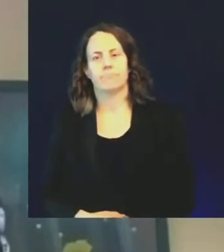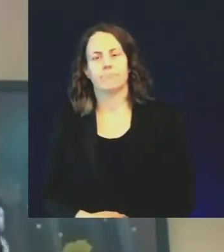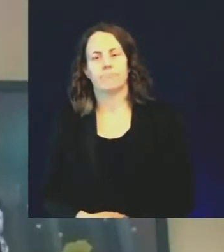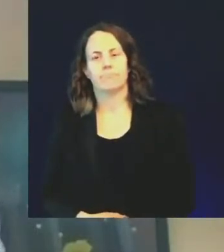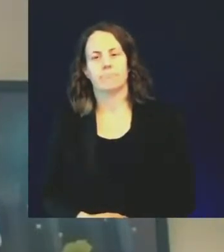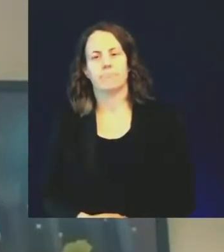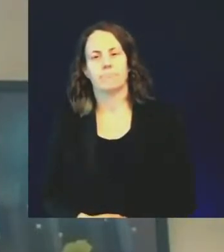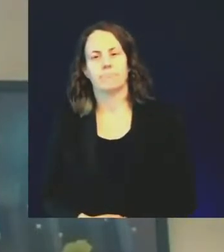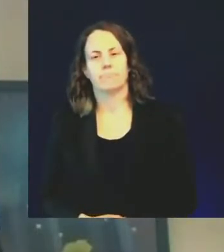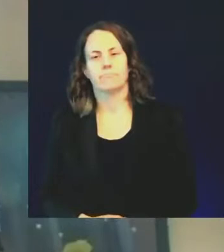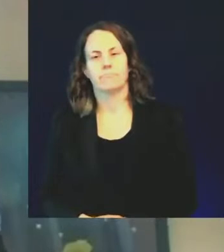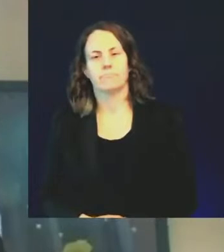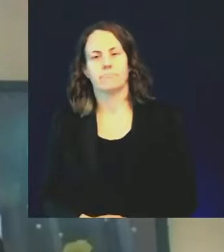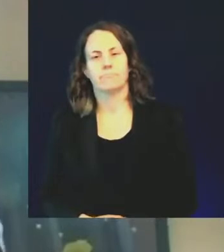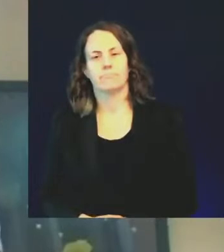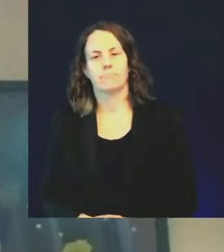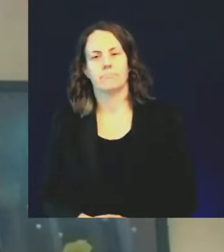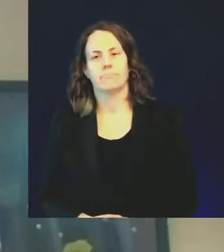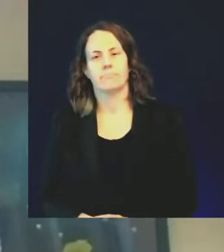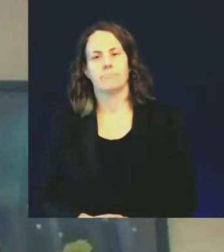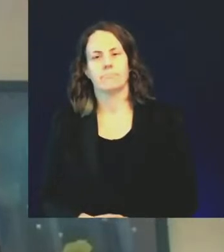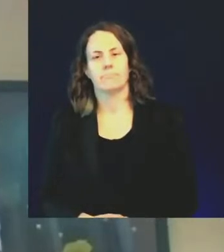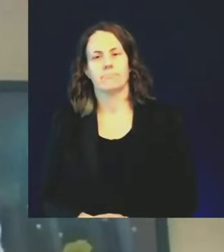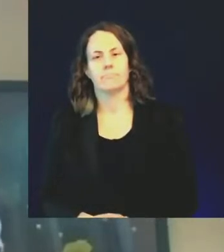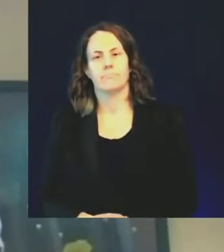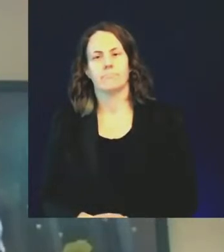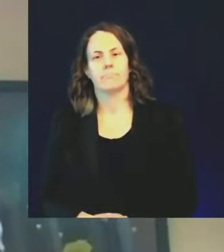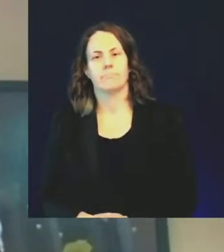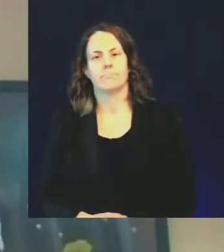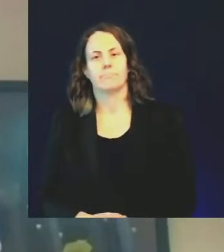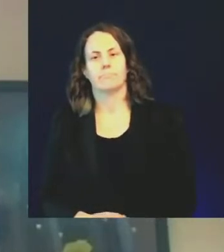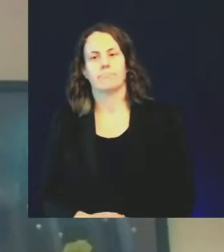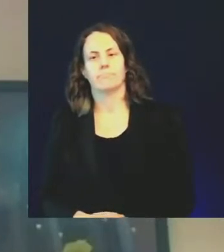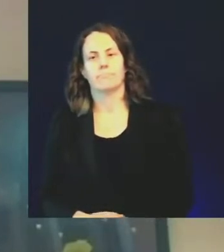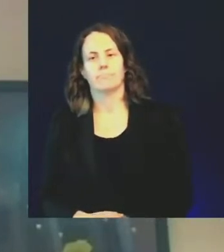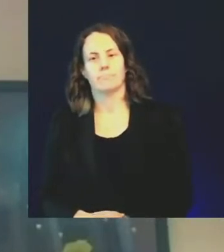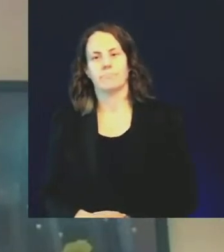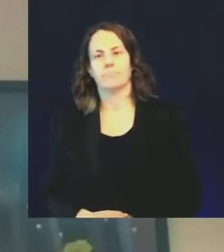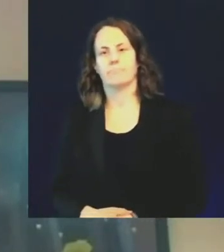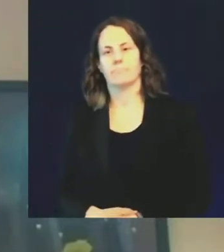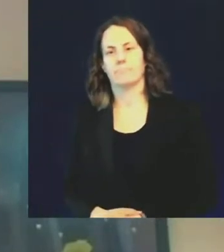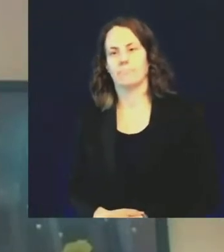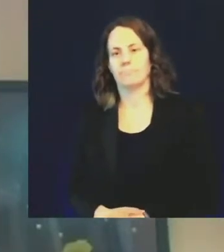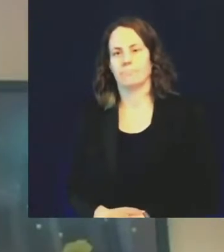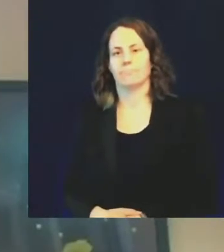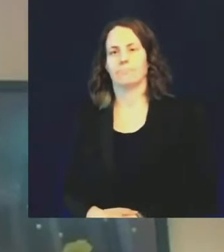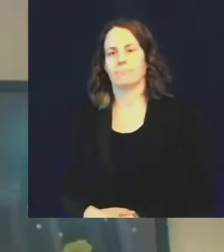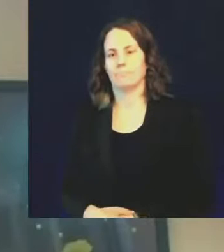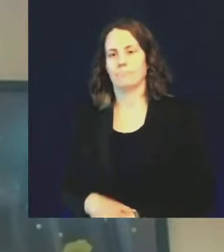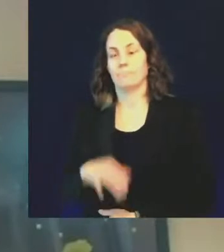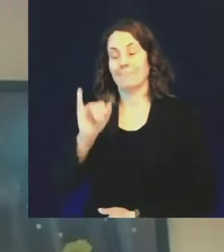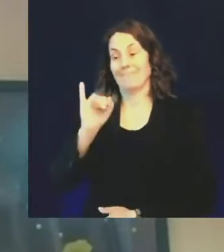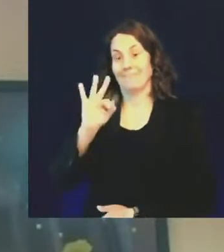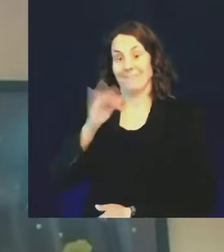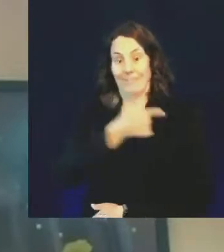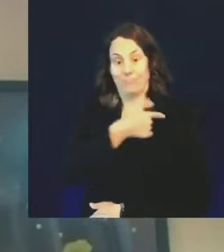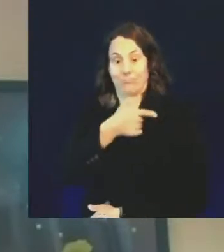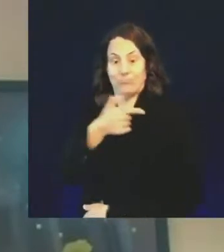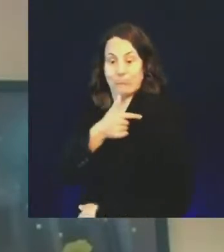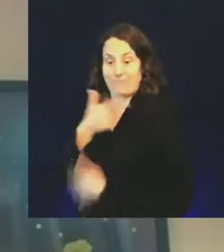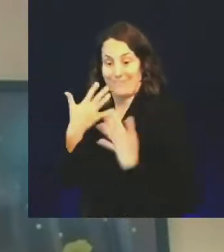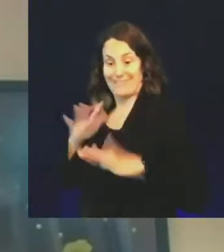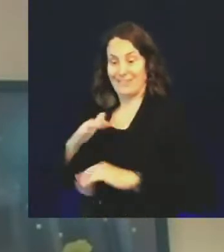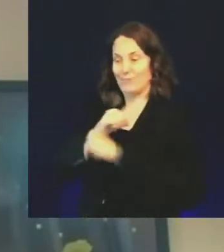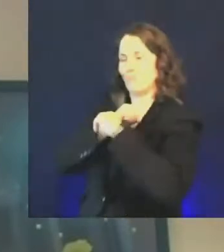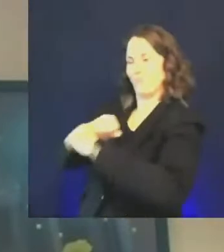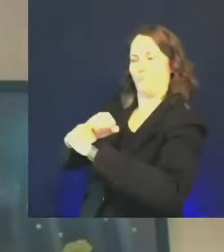wear a mask, they are still protected by their vaccine. And so those recommendations that, you